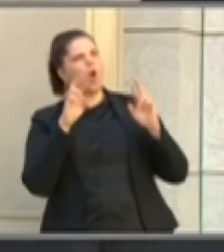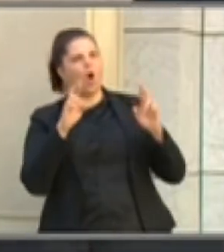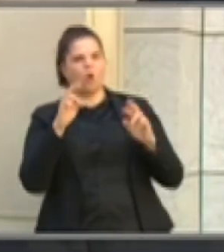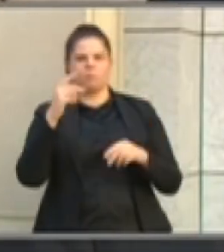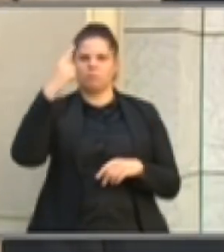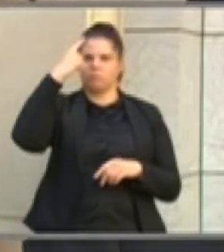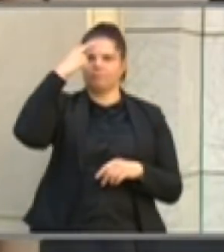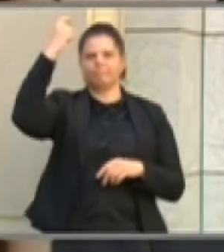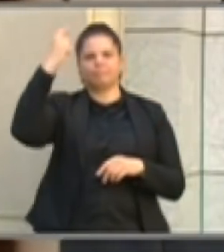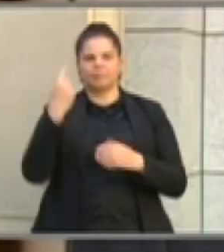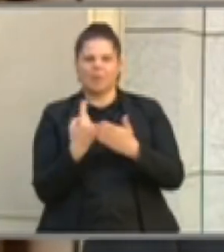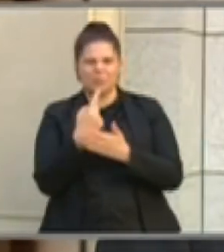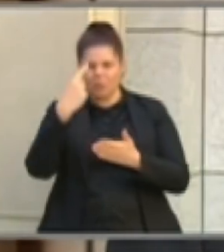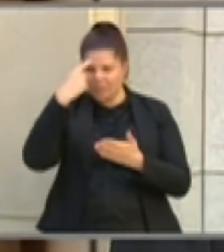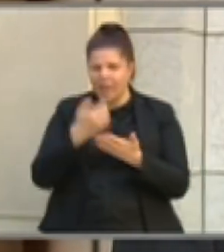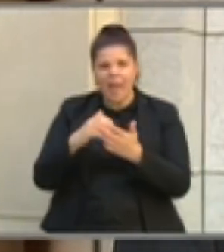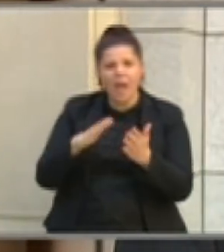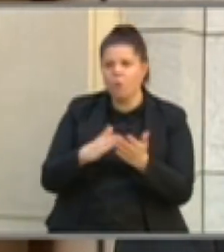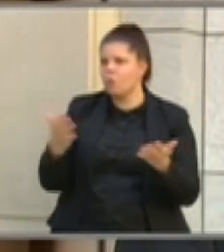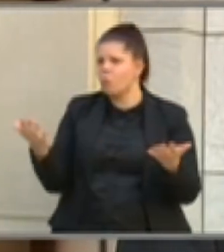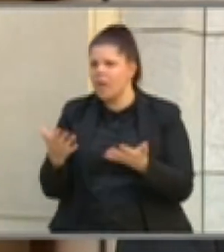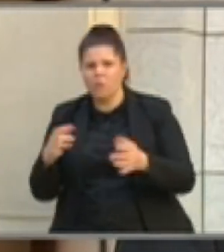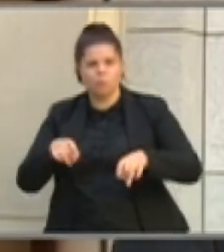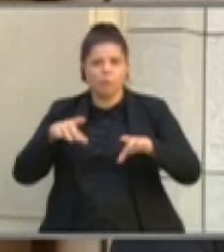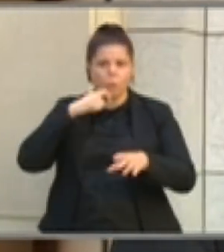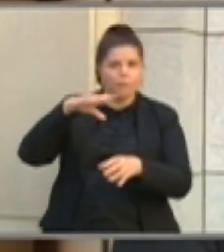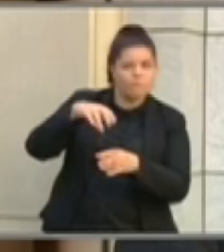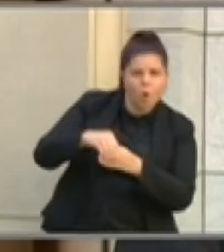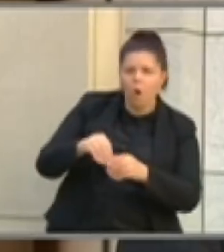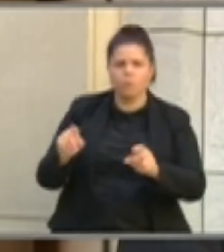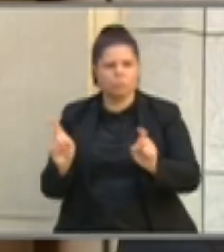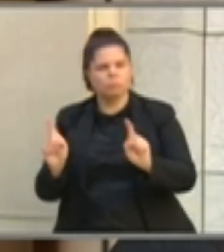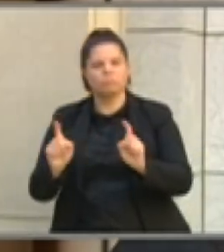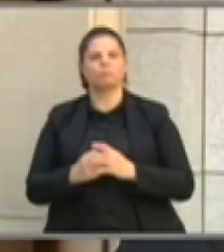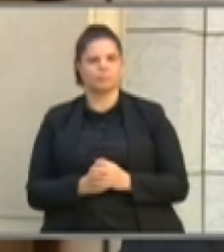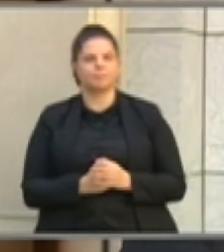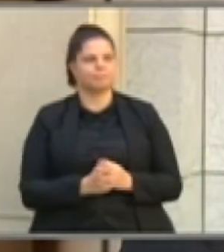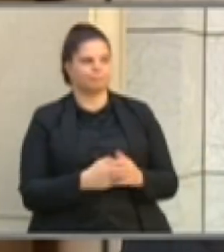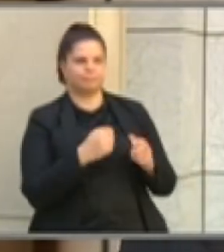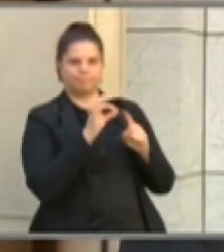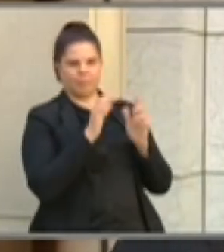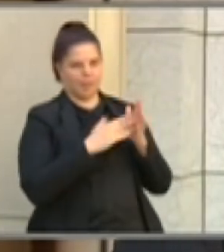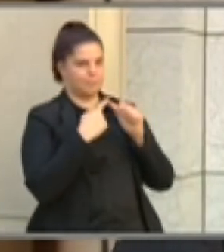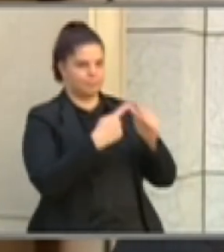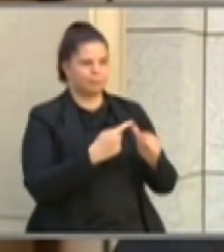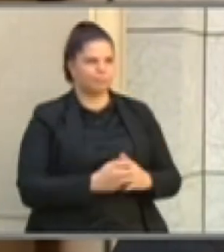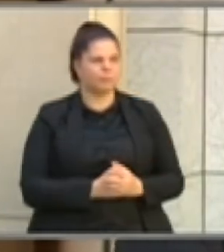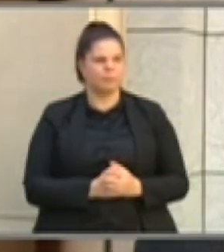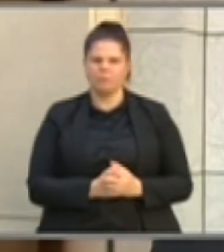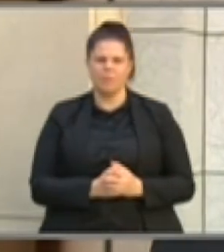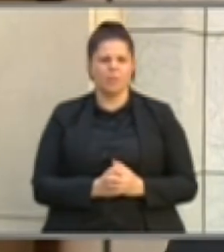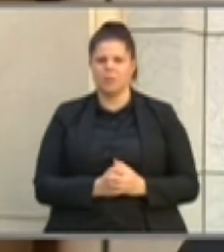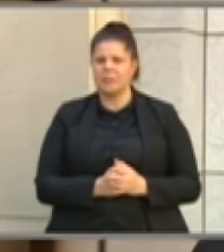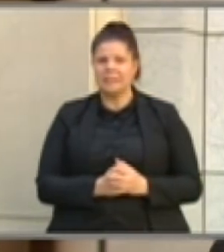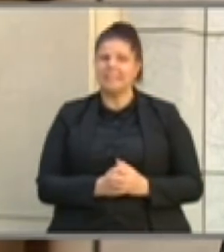forums should be used, and what role will Australia play? Well, those challenges are the same challenges we